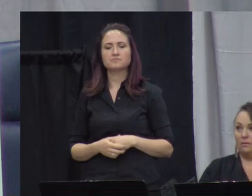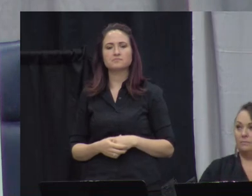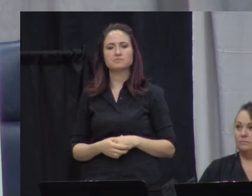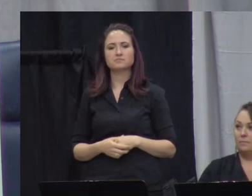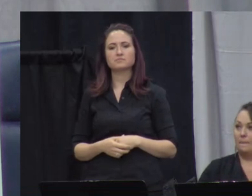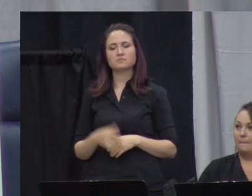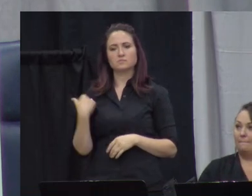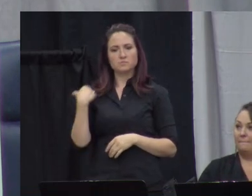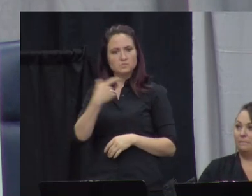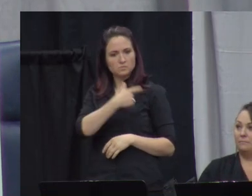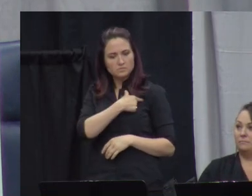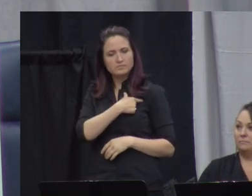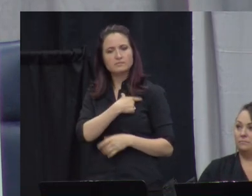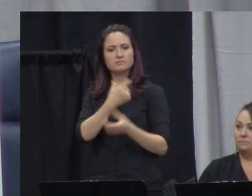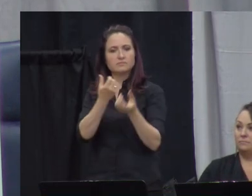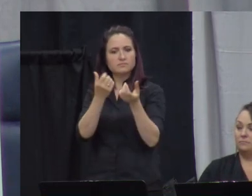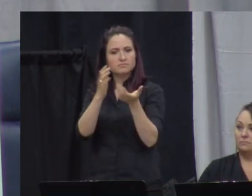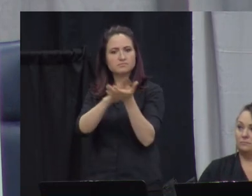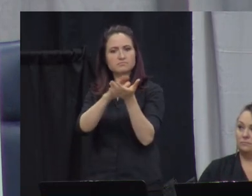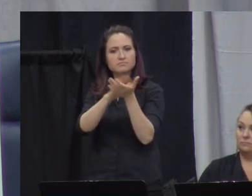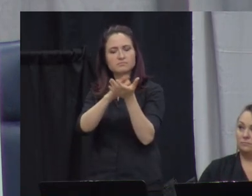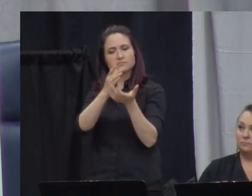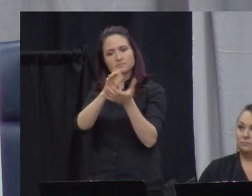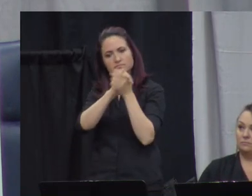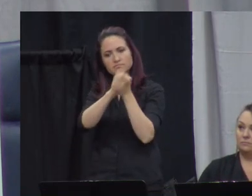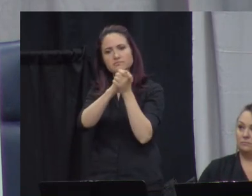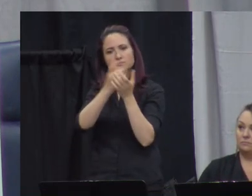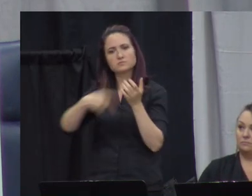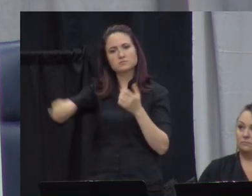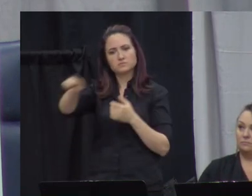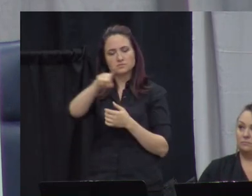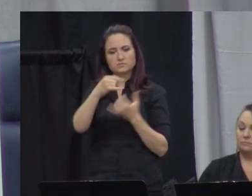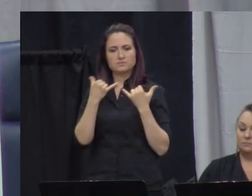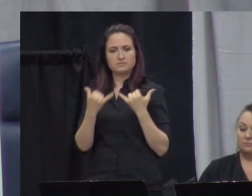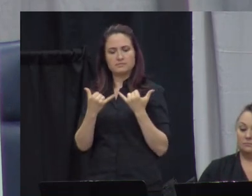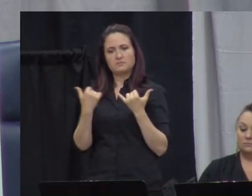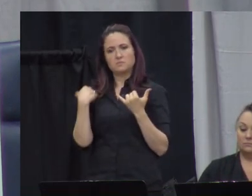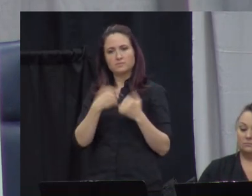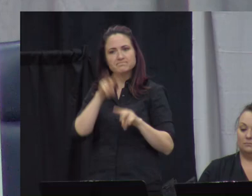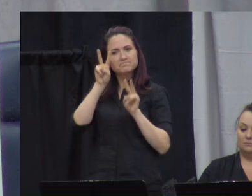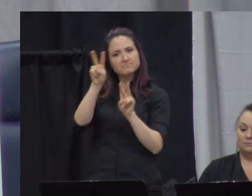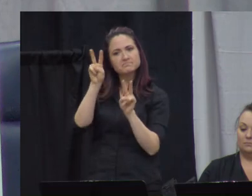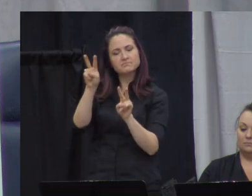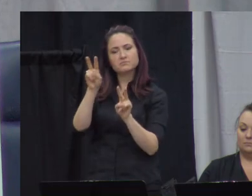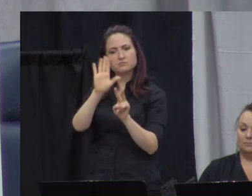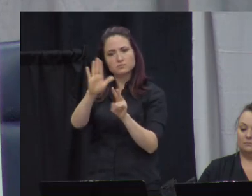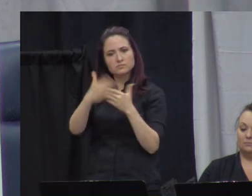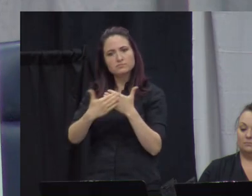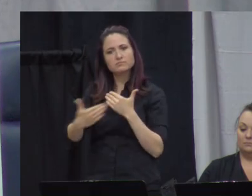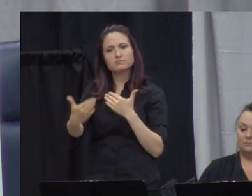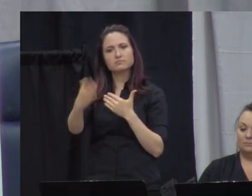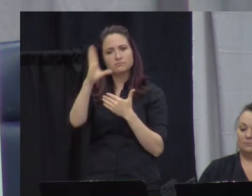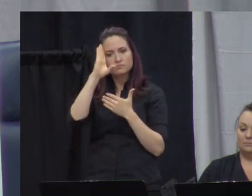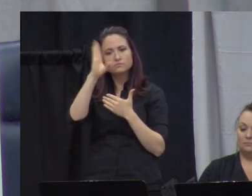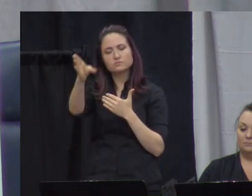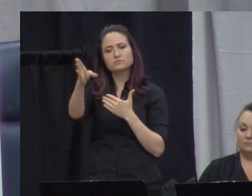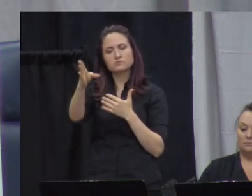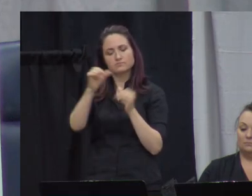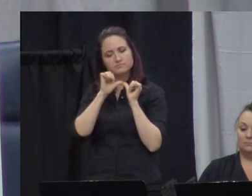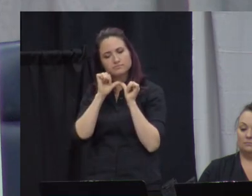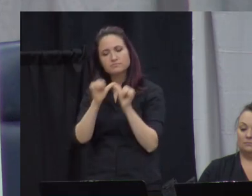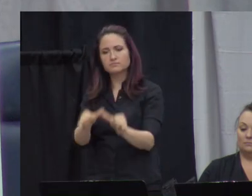We applaud you today and look forward with our own anticipation to your continuing